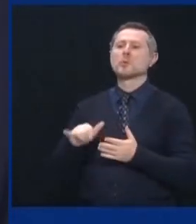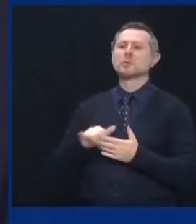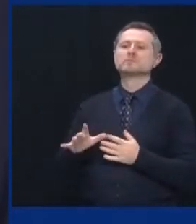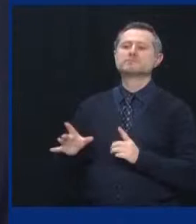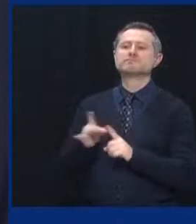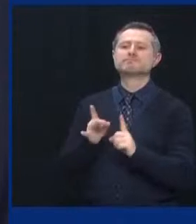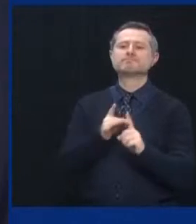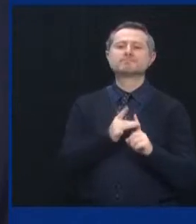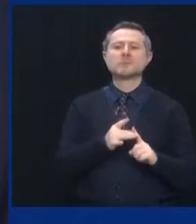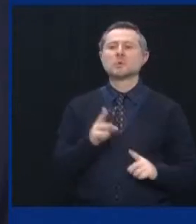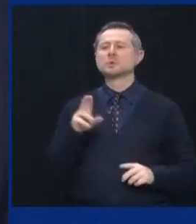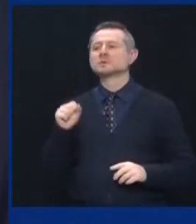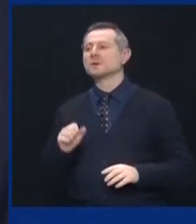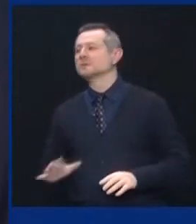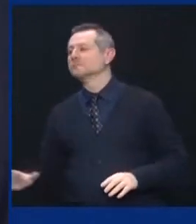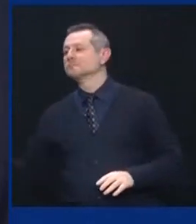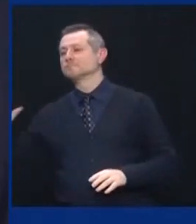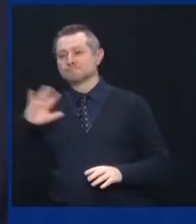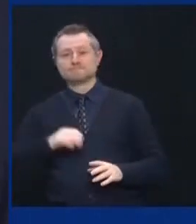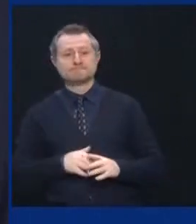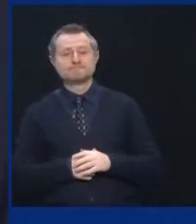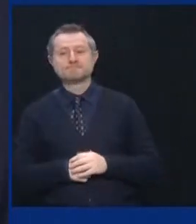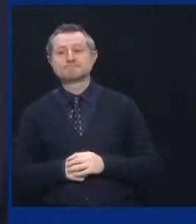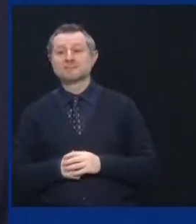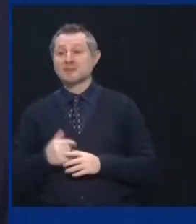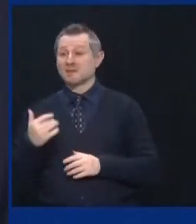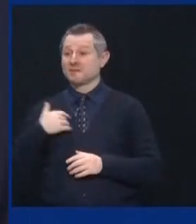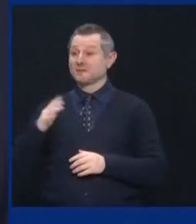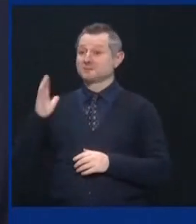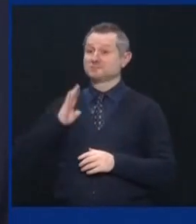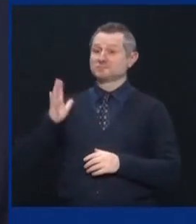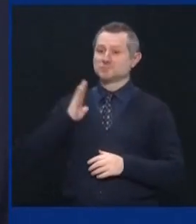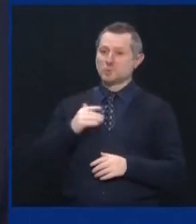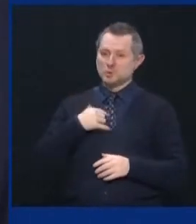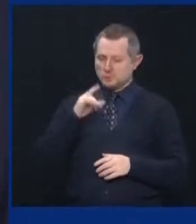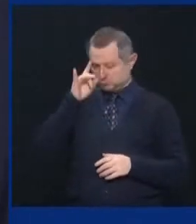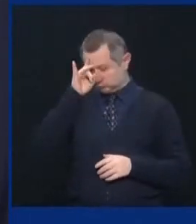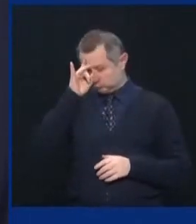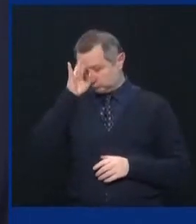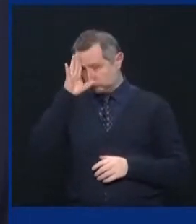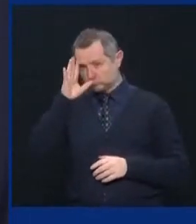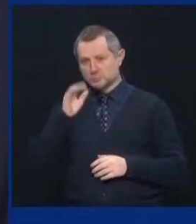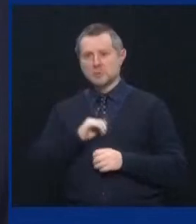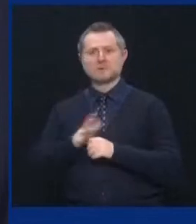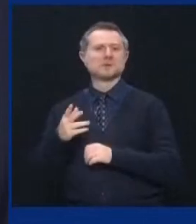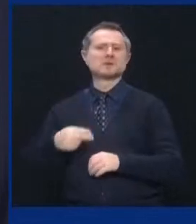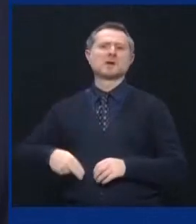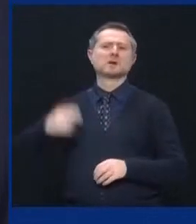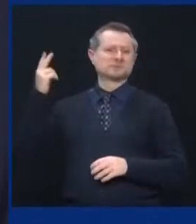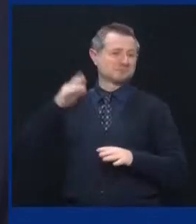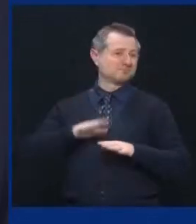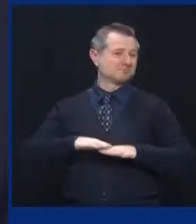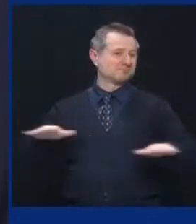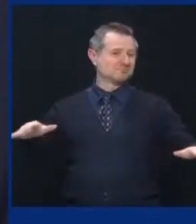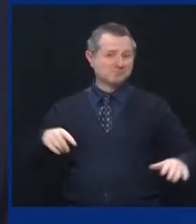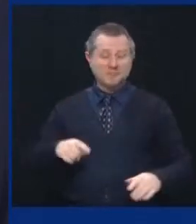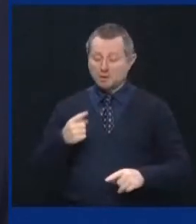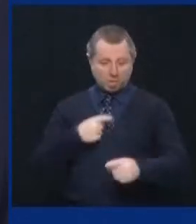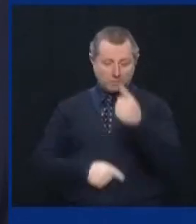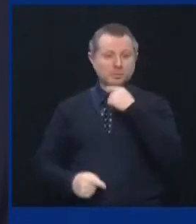infection rate. We went from one of the highest rates in the country, if not the highest rate, to one of the